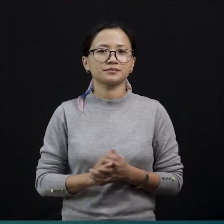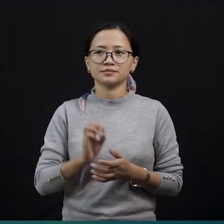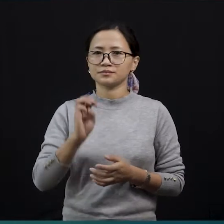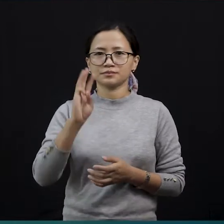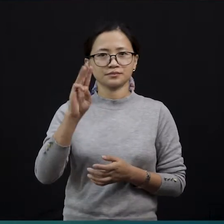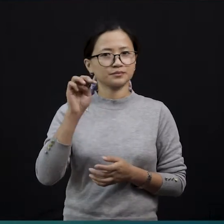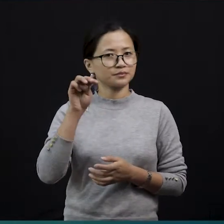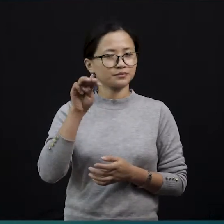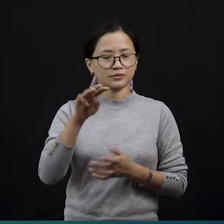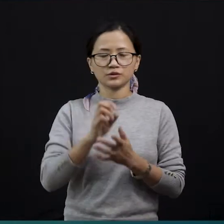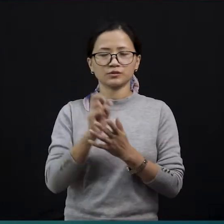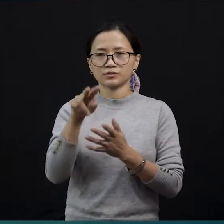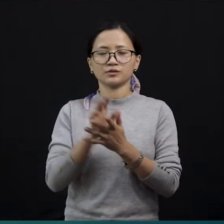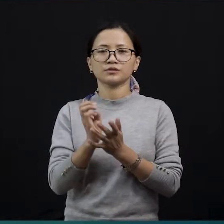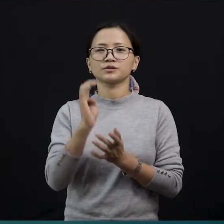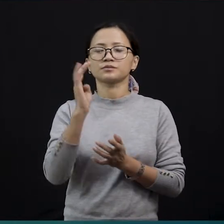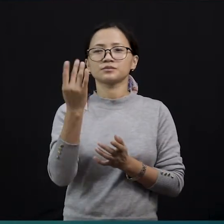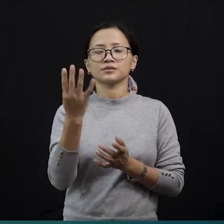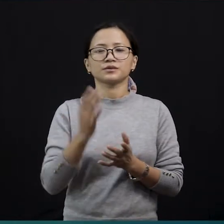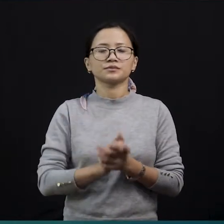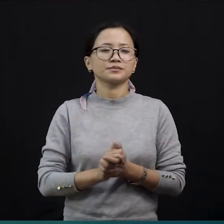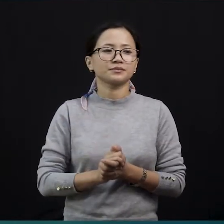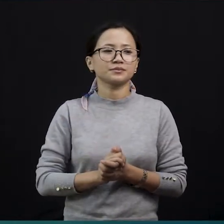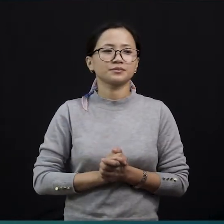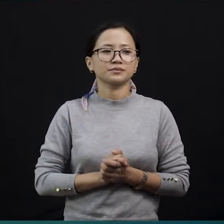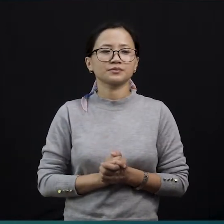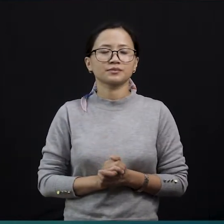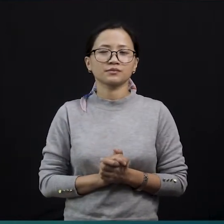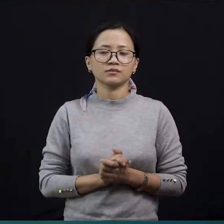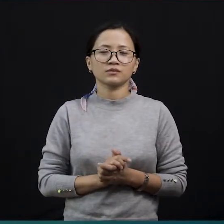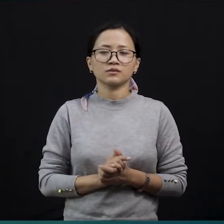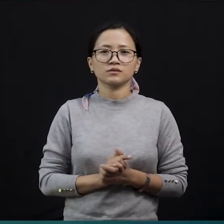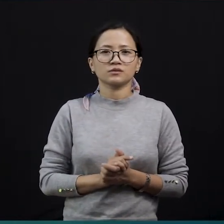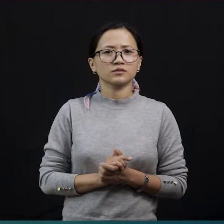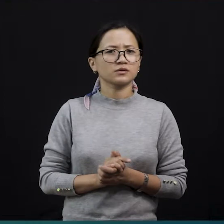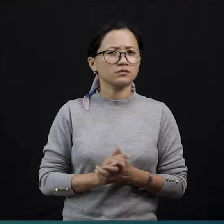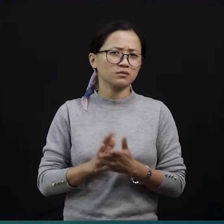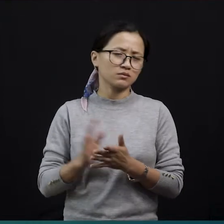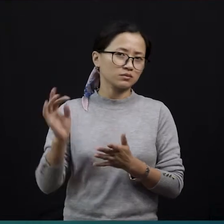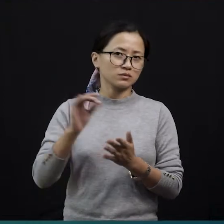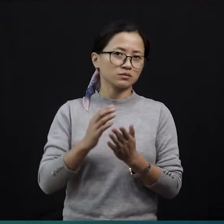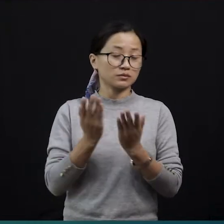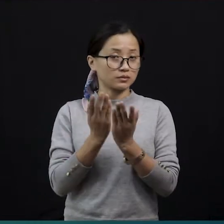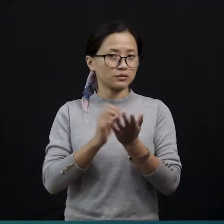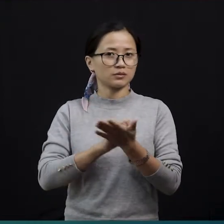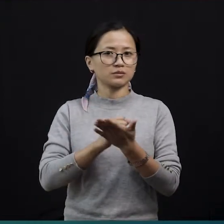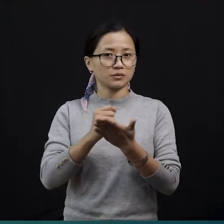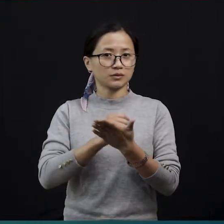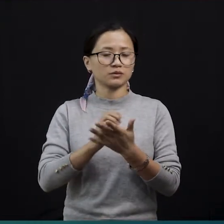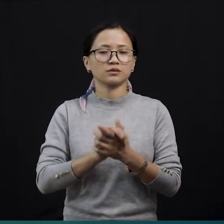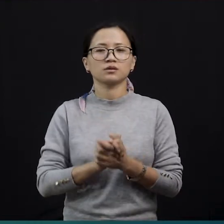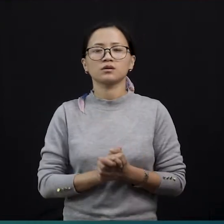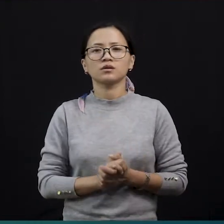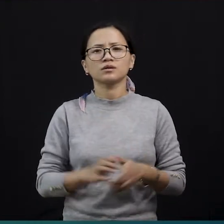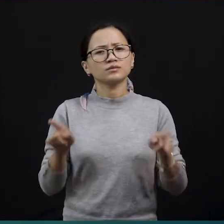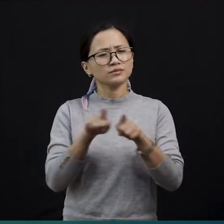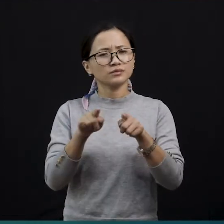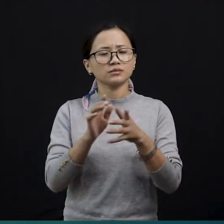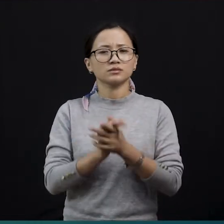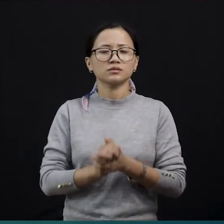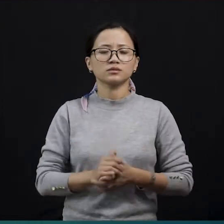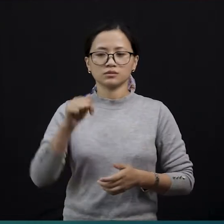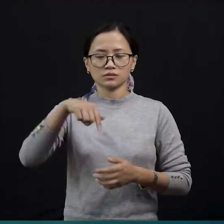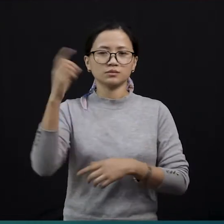300 minutes here. Am I right, children? Okay, if you are doing revision, then I'm sure you will be familiar with